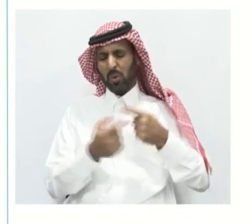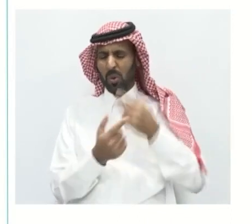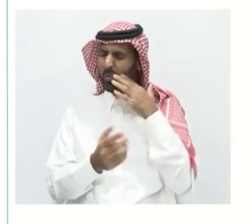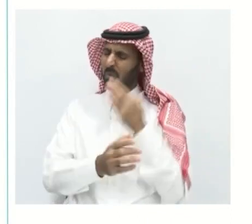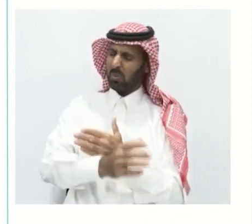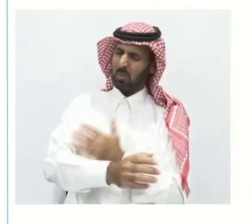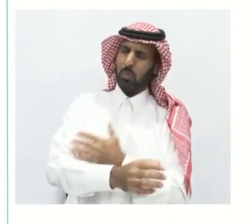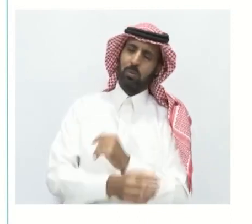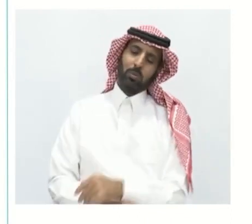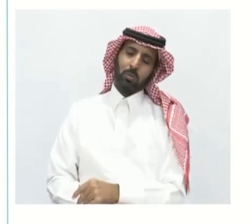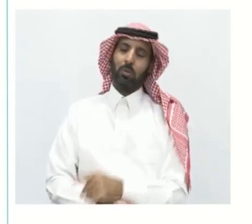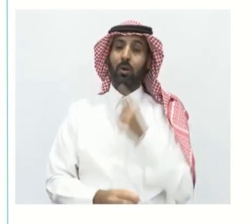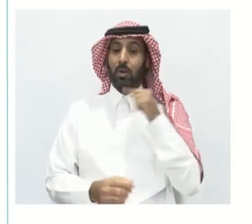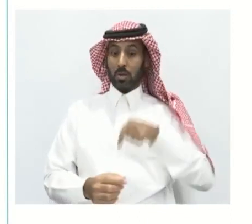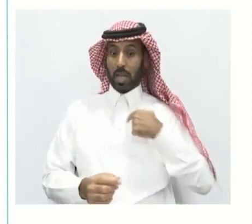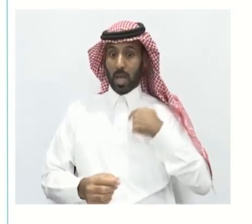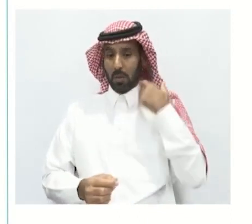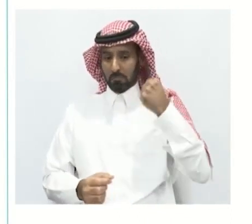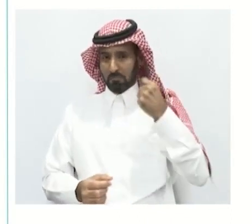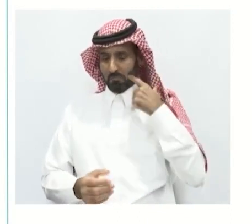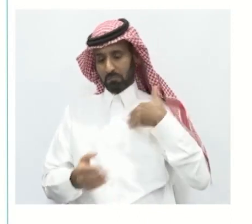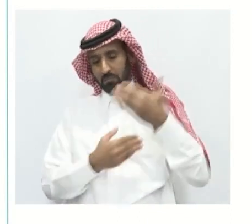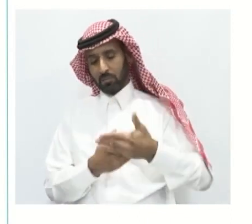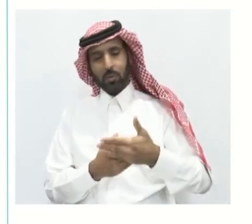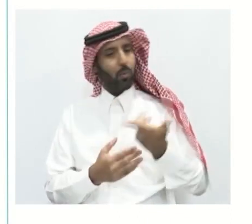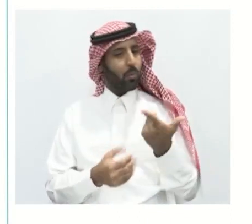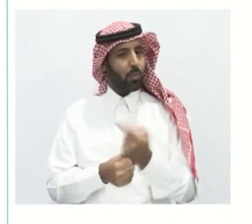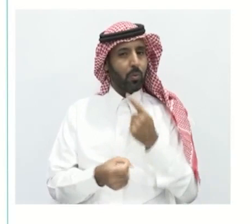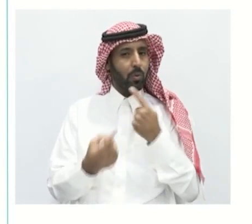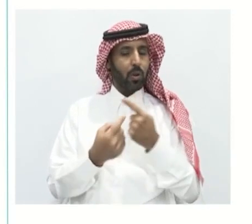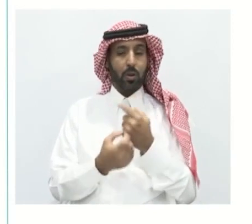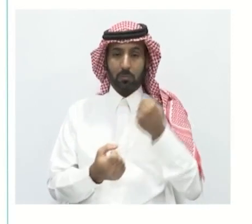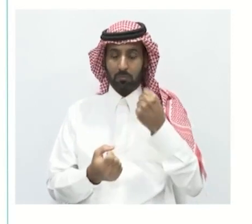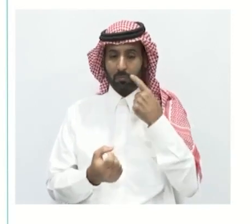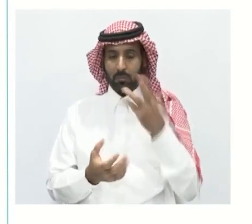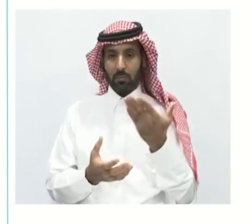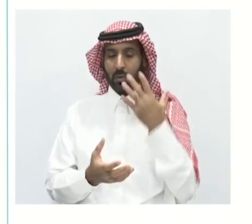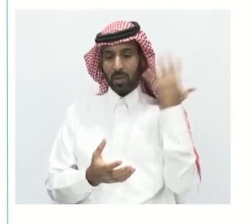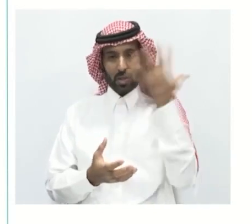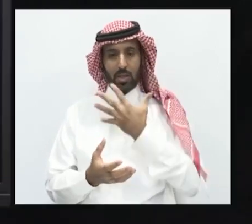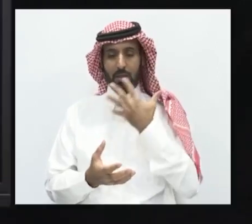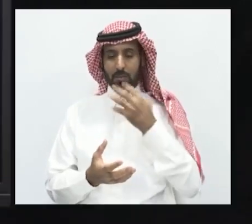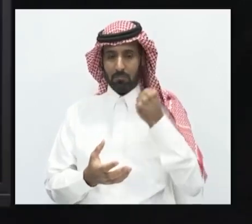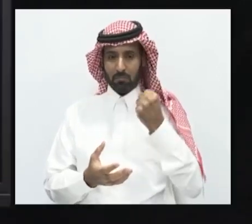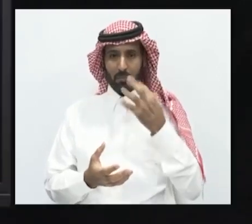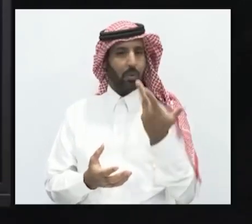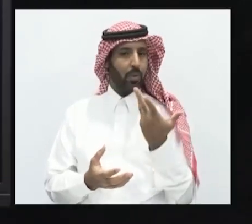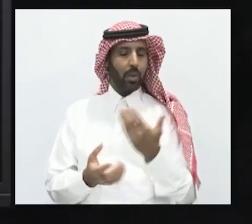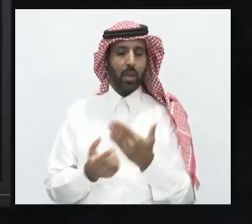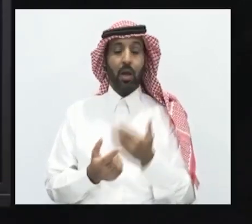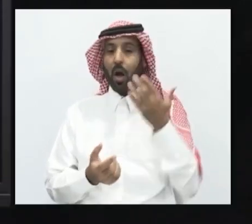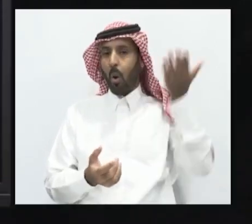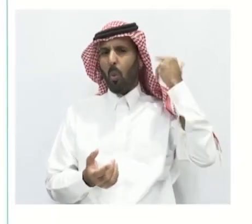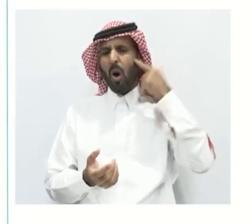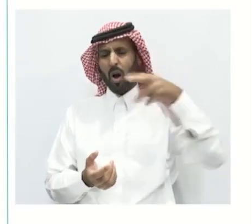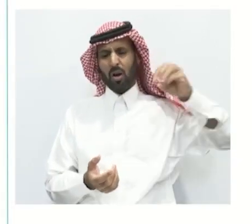tired. Now he has more energy. So we're talking about his shape, his strength here. Umar